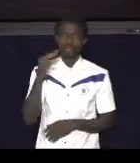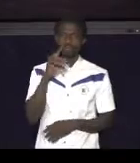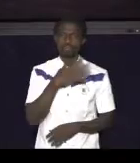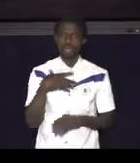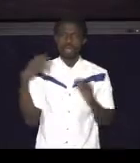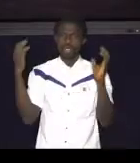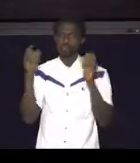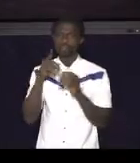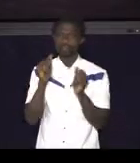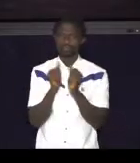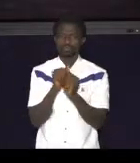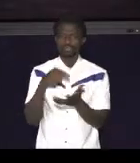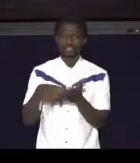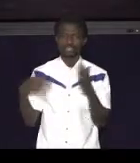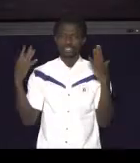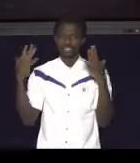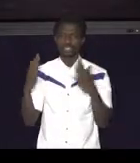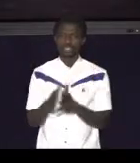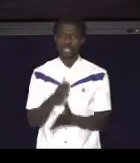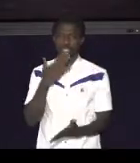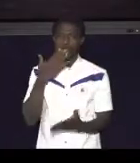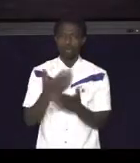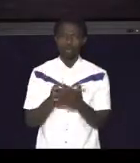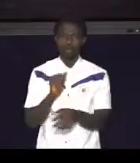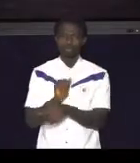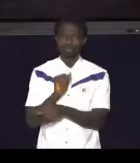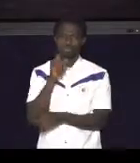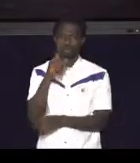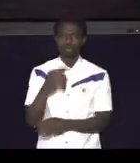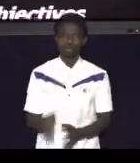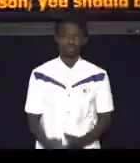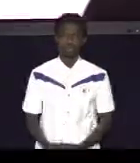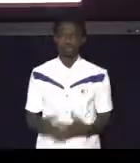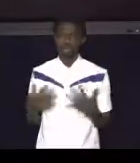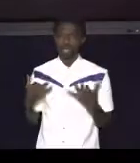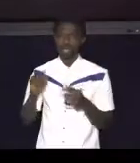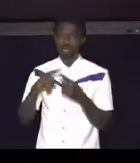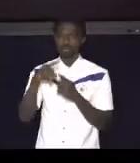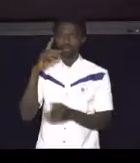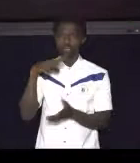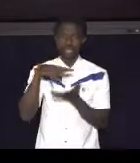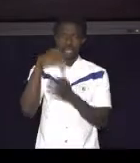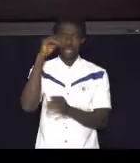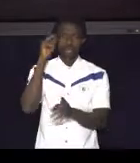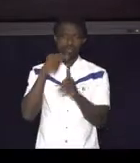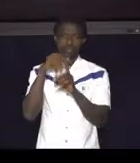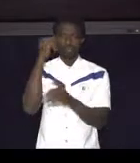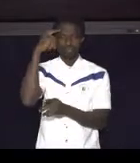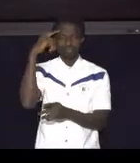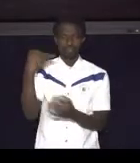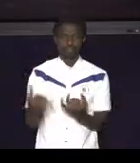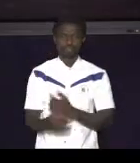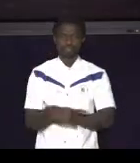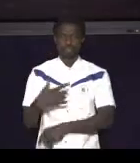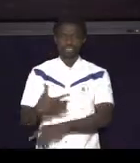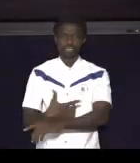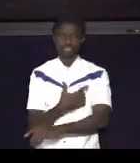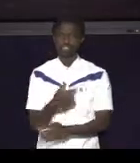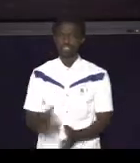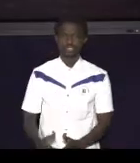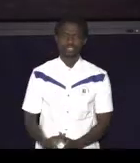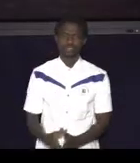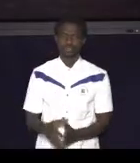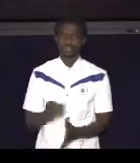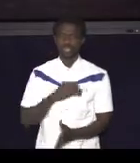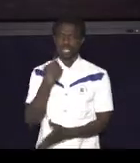I celebrate you with this chair. Good job, you. Now to the learning objective for today's lesson.